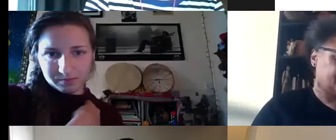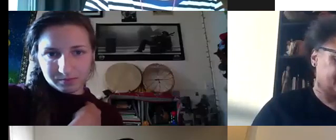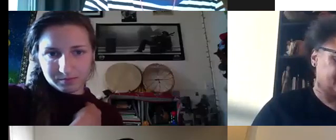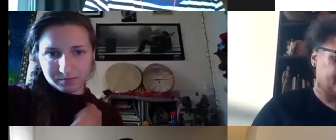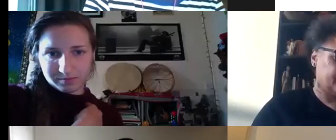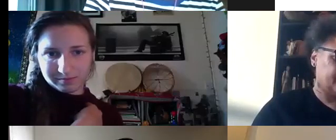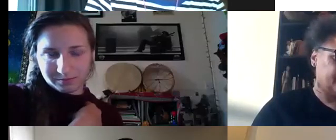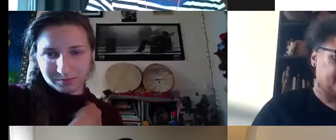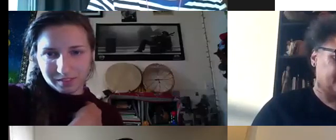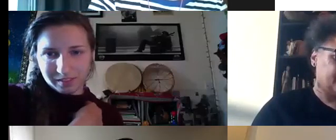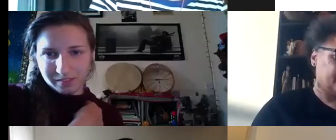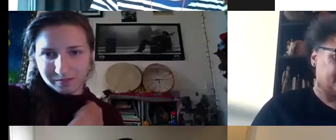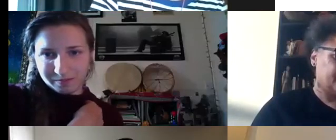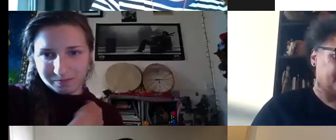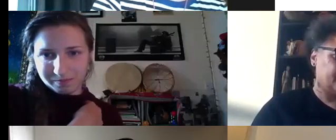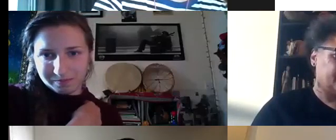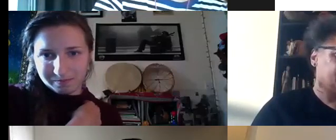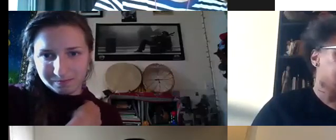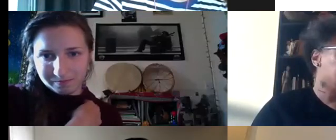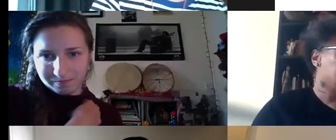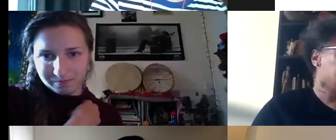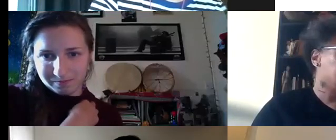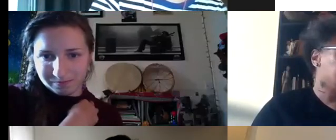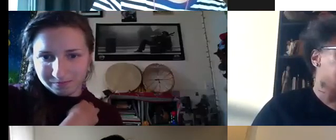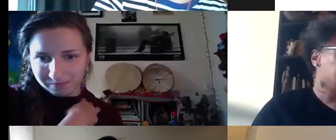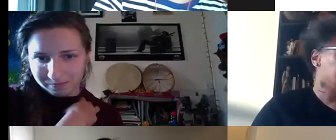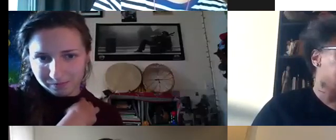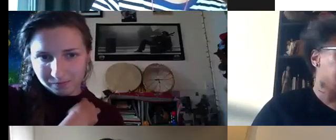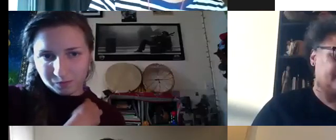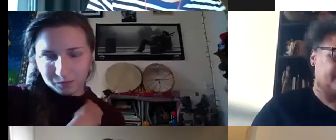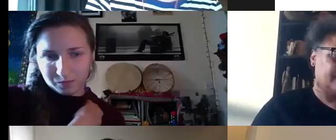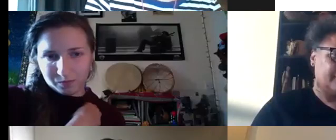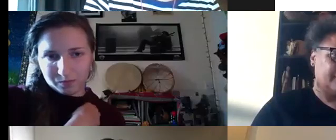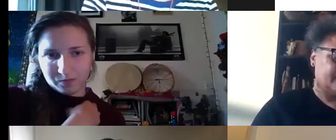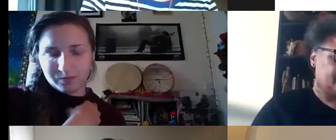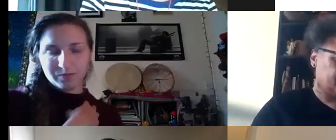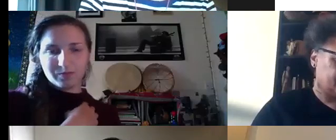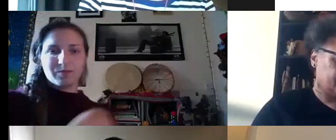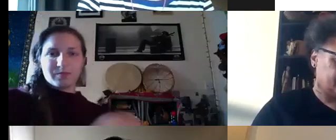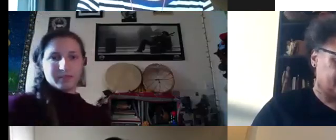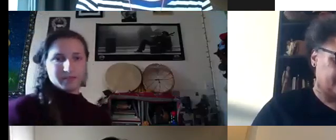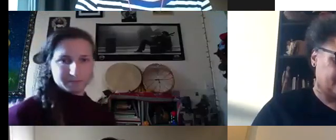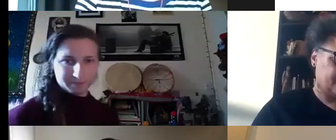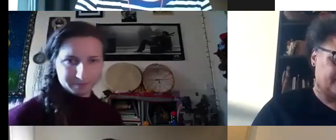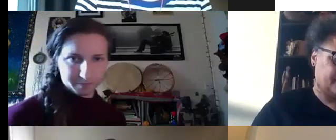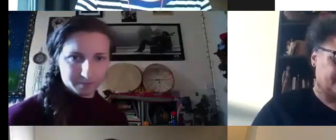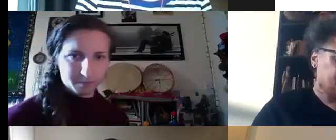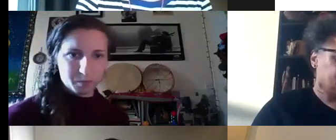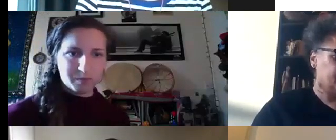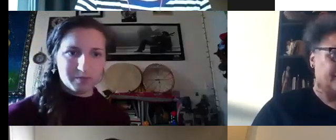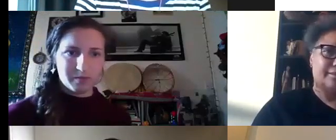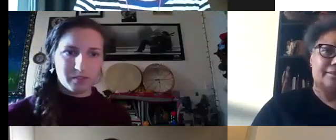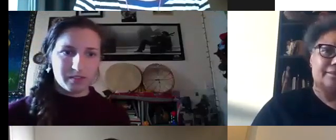University. She has presented short films and videos at film festivals and galleries around the world, including in South Korea,